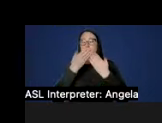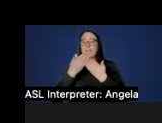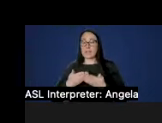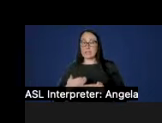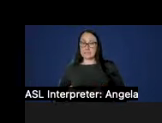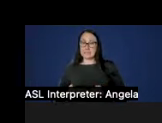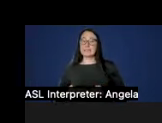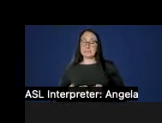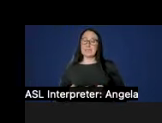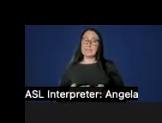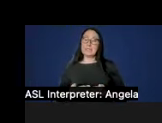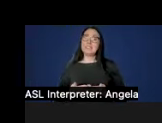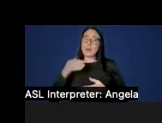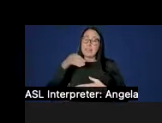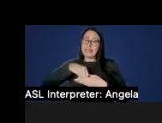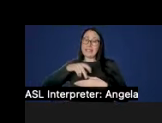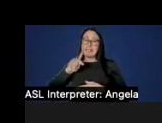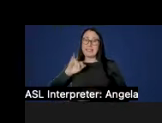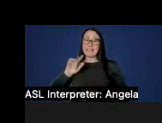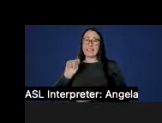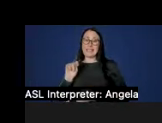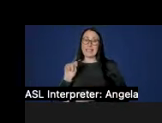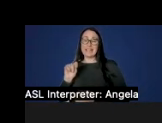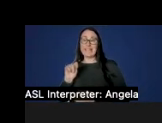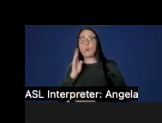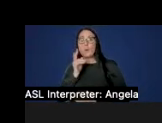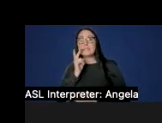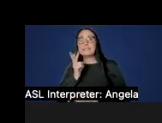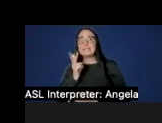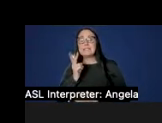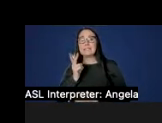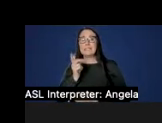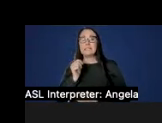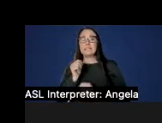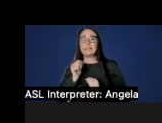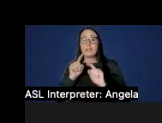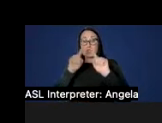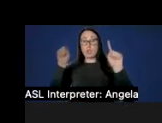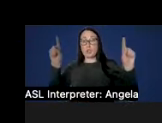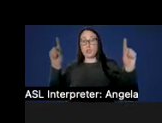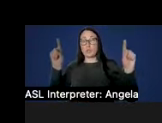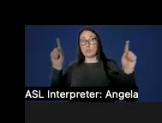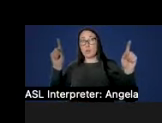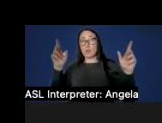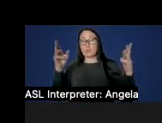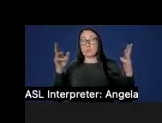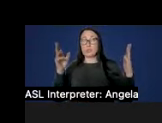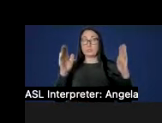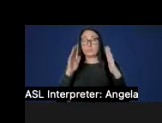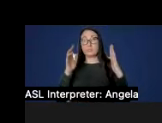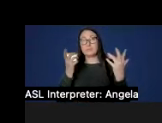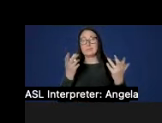is in the kit, you'll see there's like a large piece of it kind of looks like the